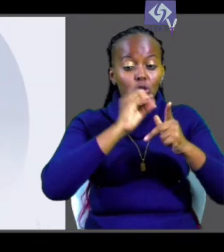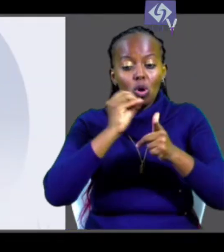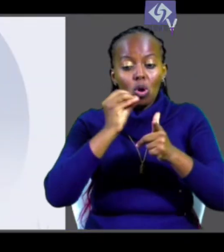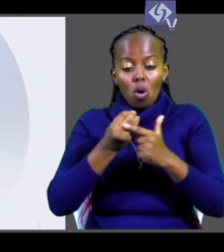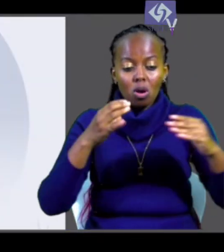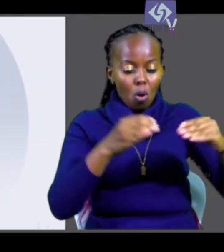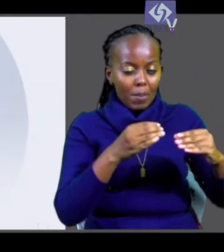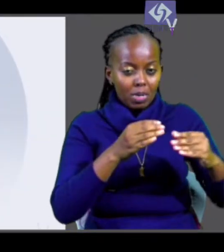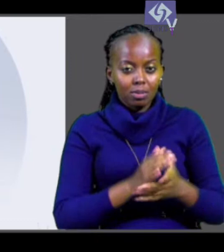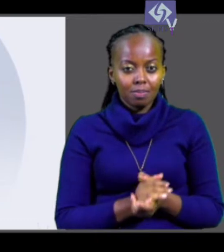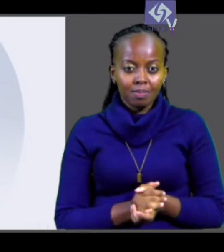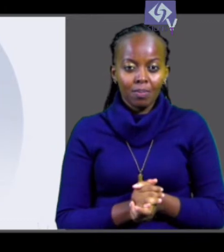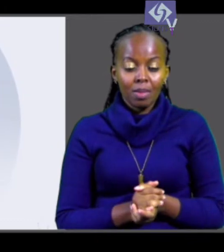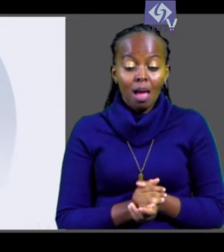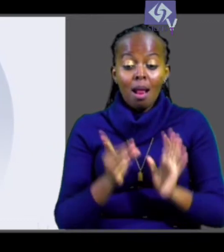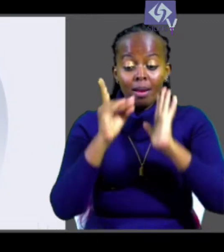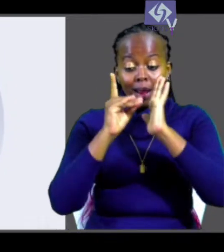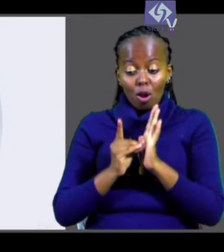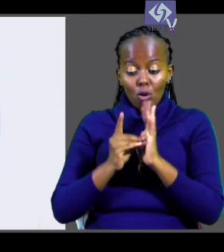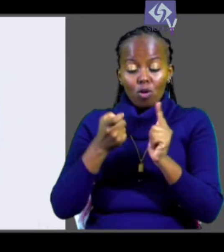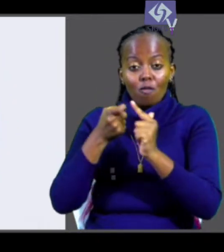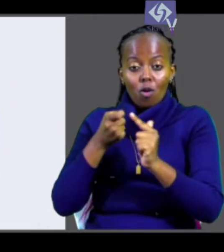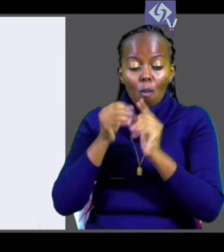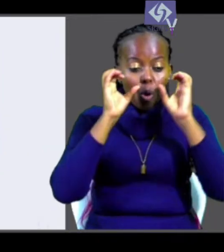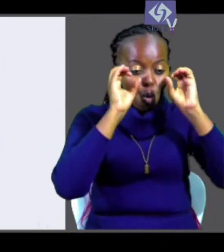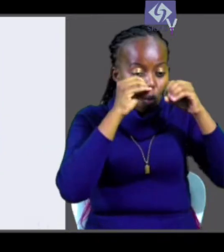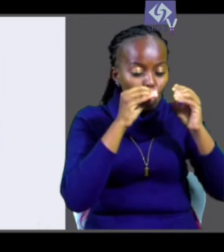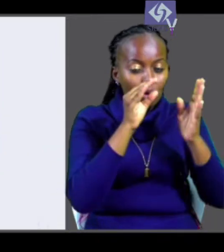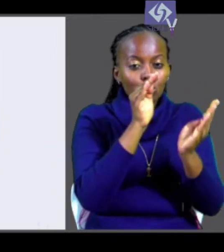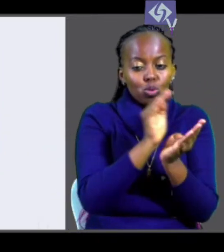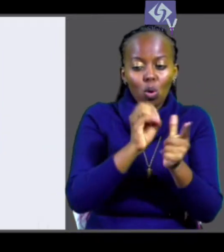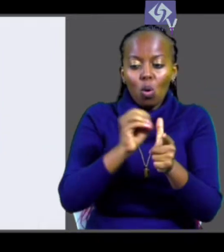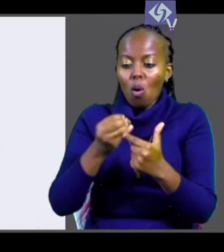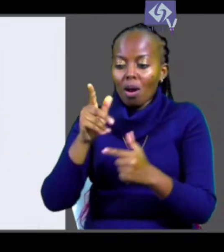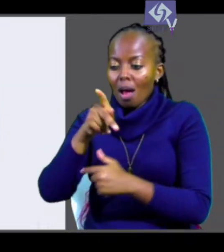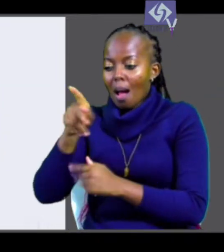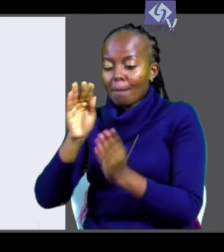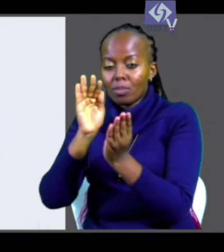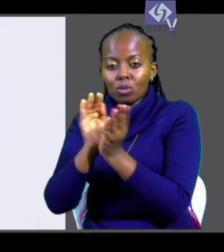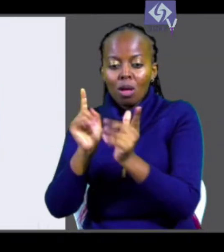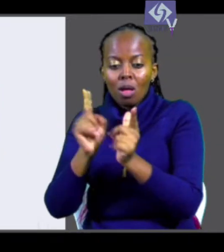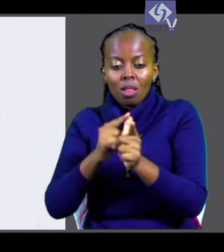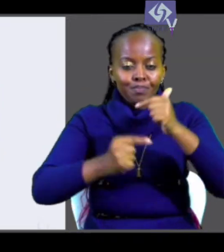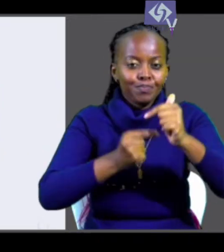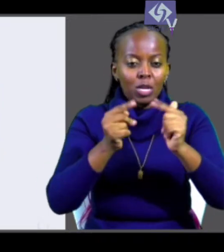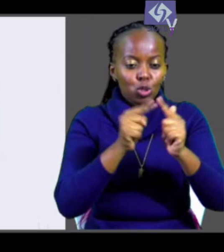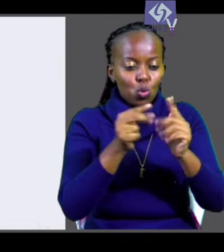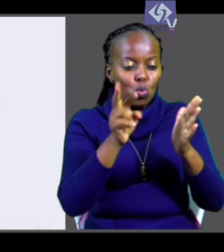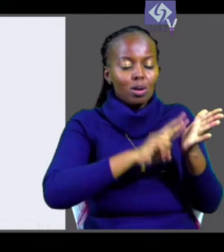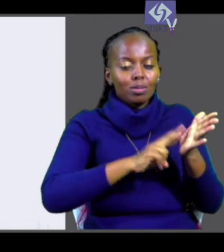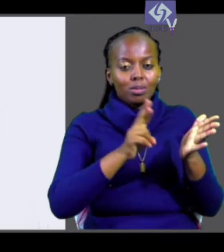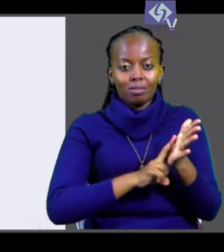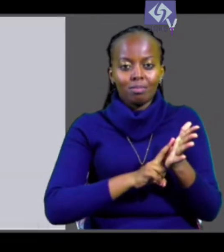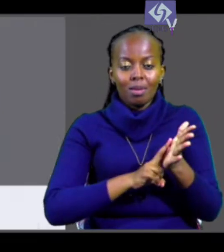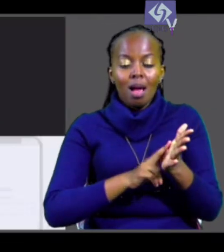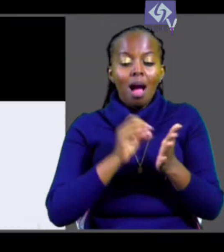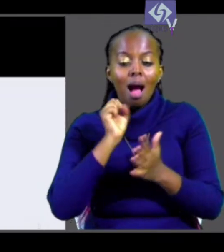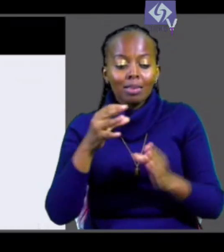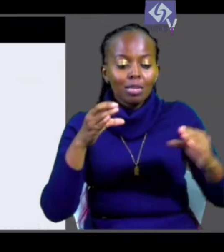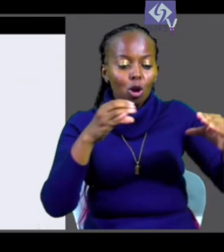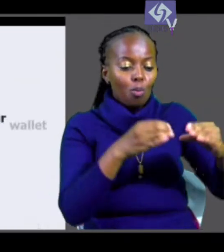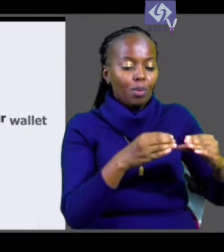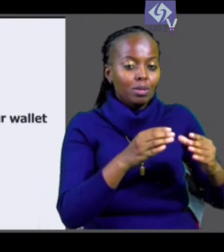As a professional or a corporate entity, download the app from the Google Play Store or App Store and proceed to